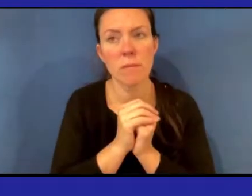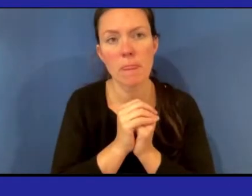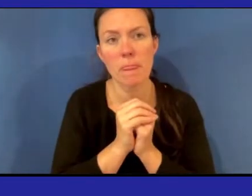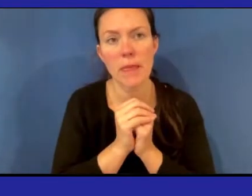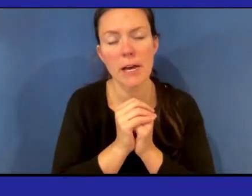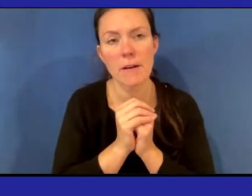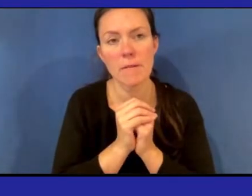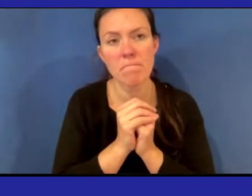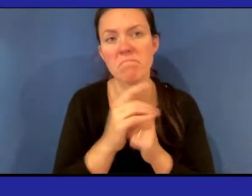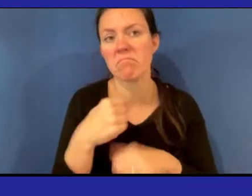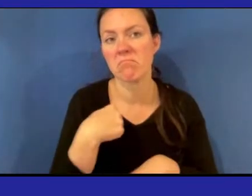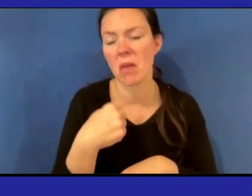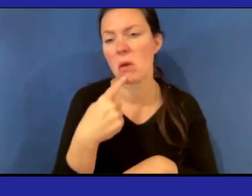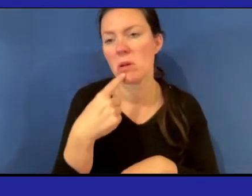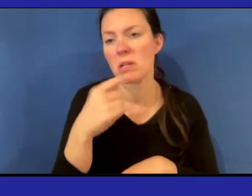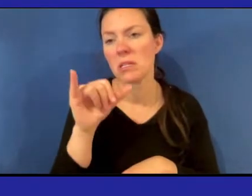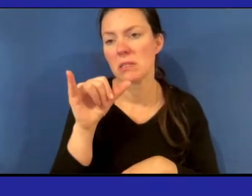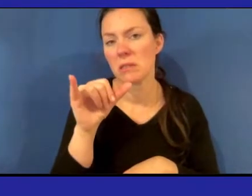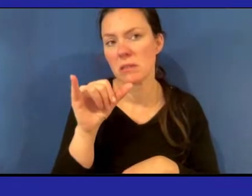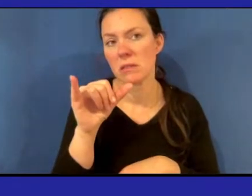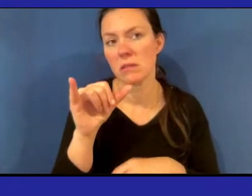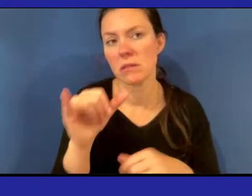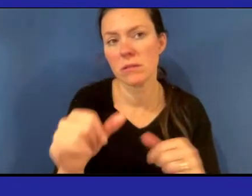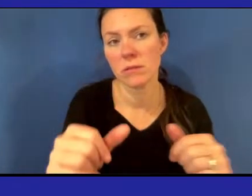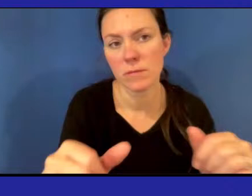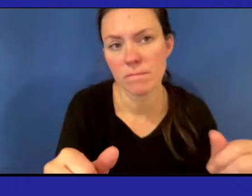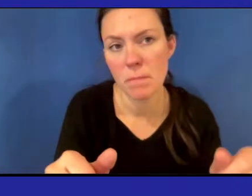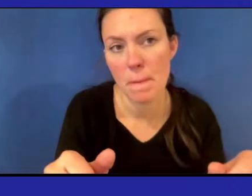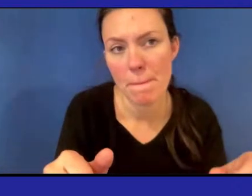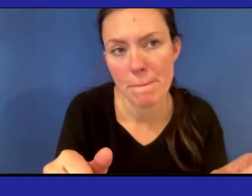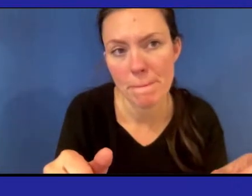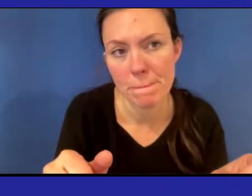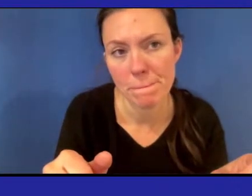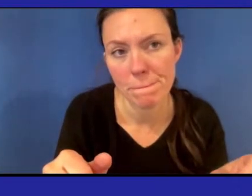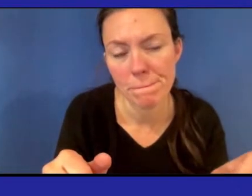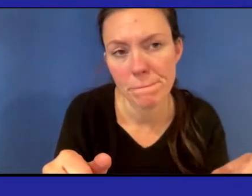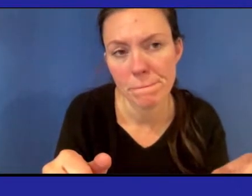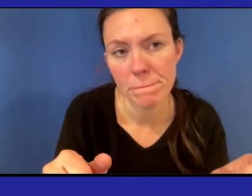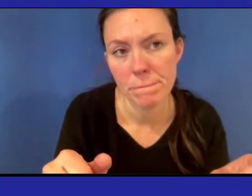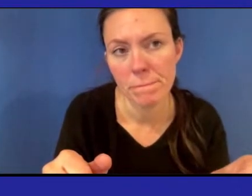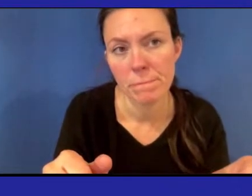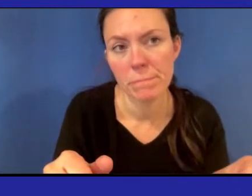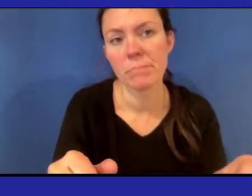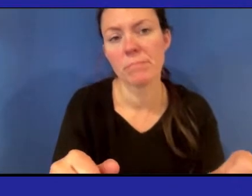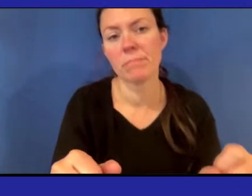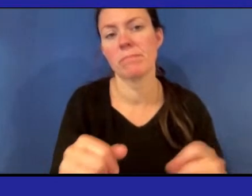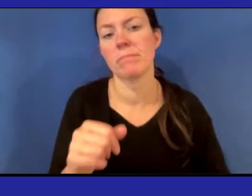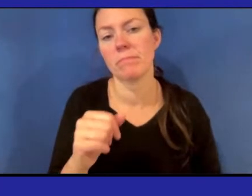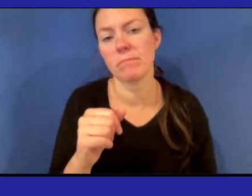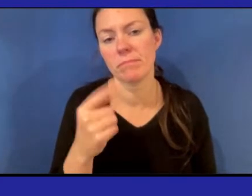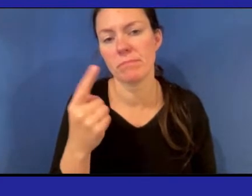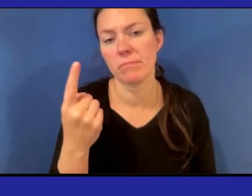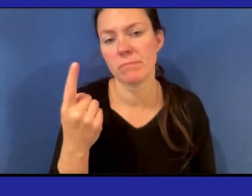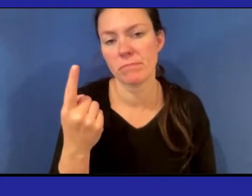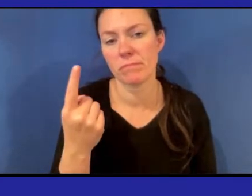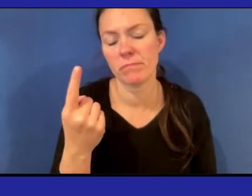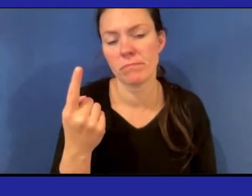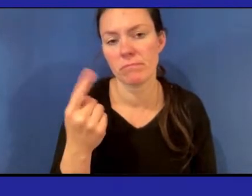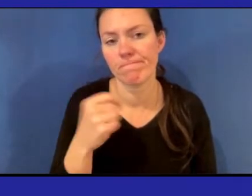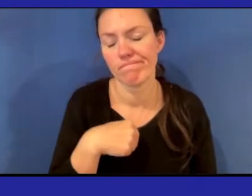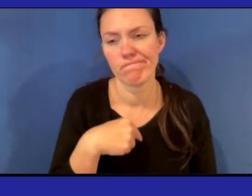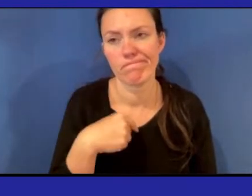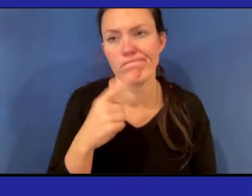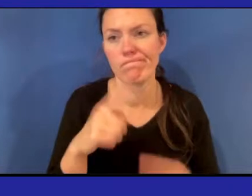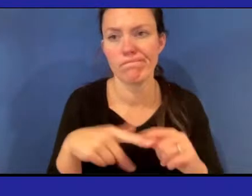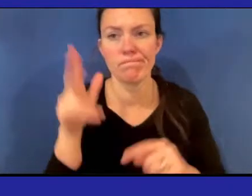I would say that the encounters comprise of debriefs, which are one-on-one or group, as well as events and